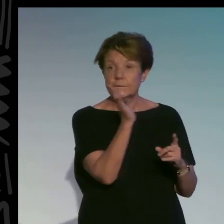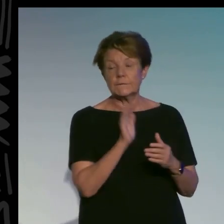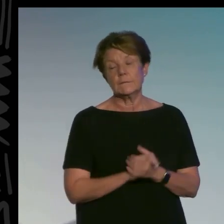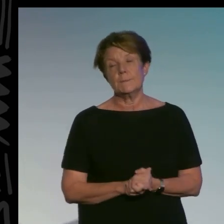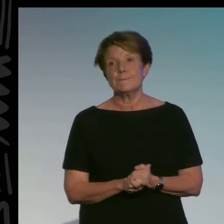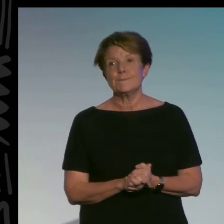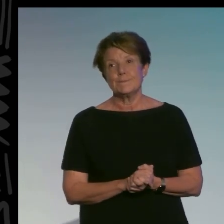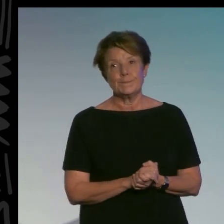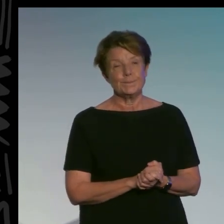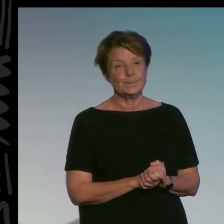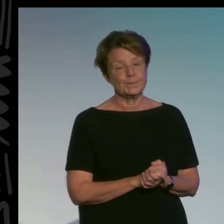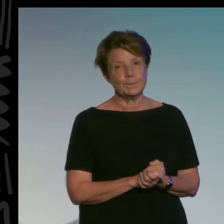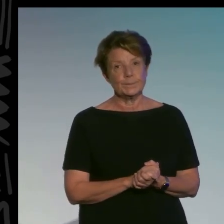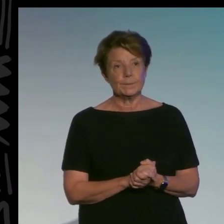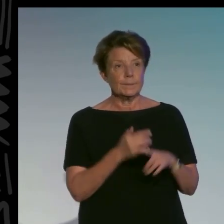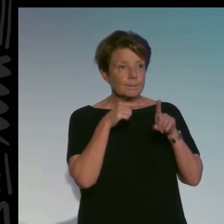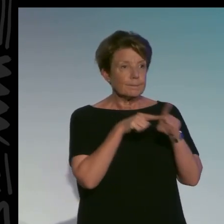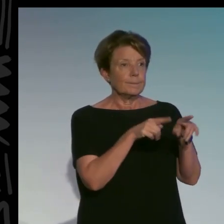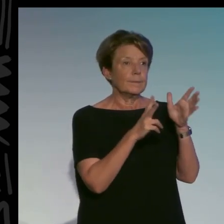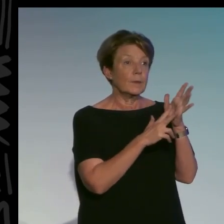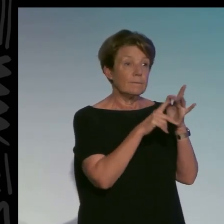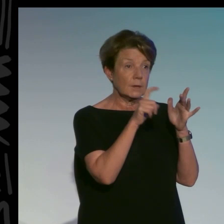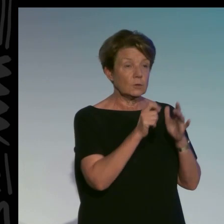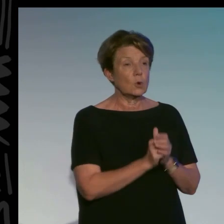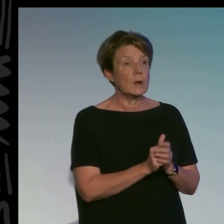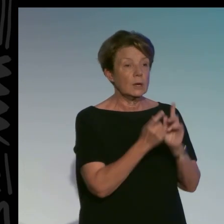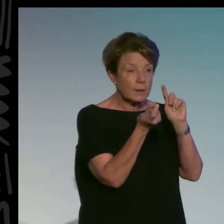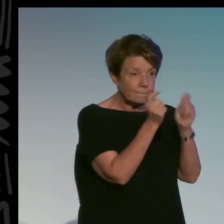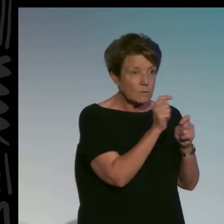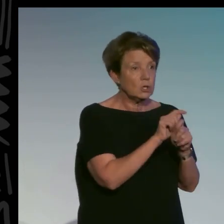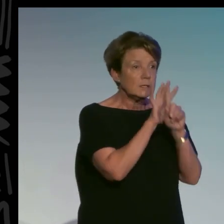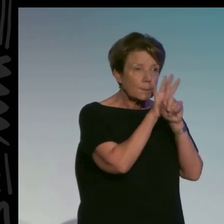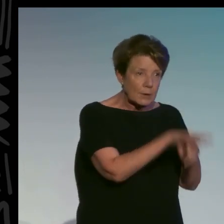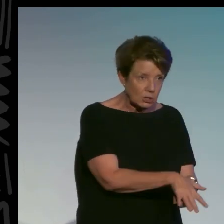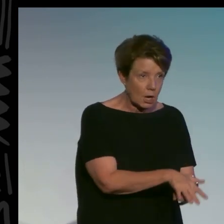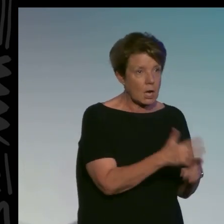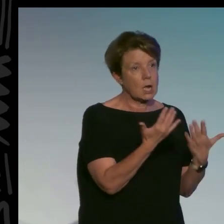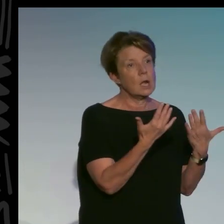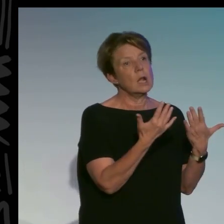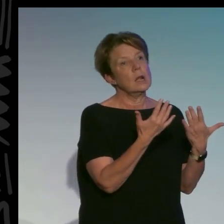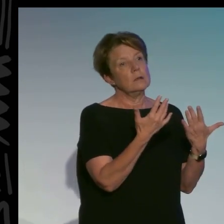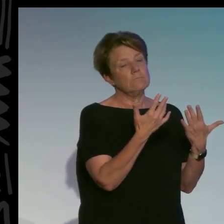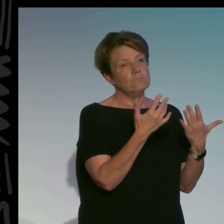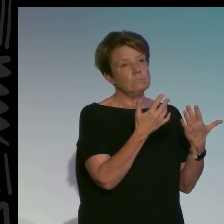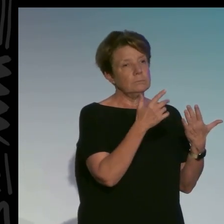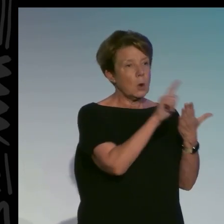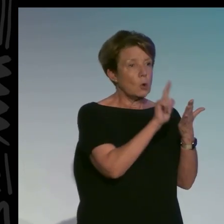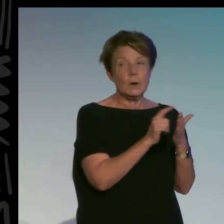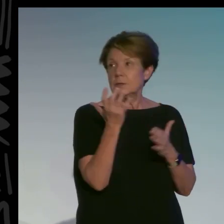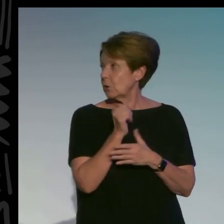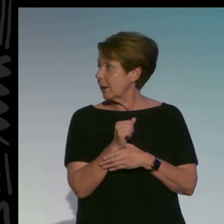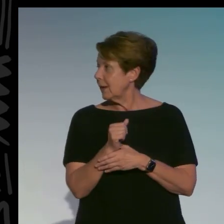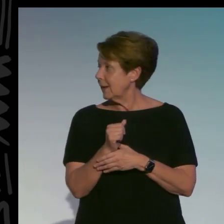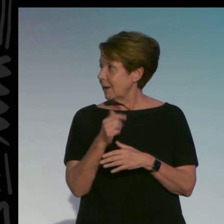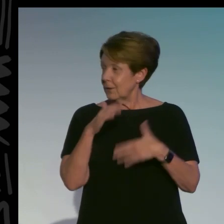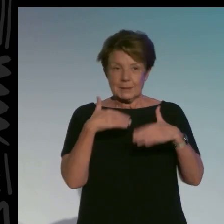based largely on the Victorian Conversion Suppression Act, which is amazing. So if you worked on that, again, sorry, I'm such a pastor, but can we give